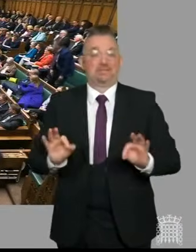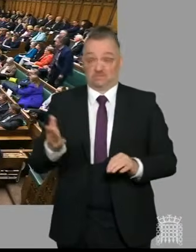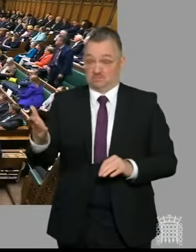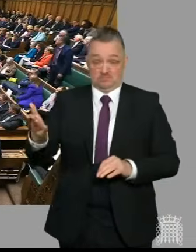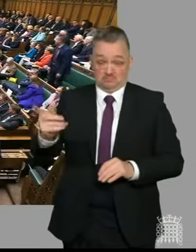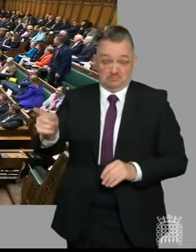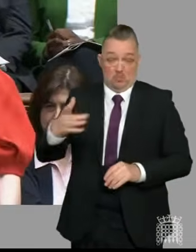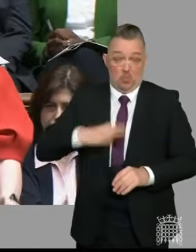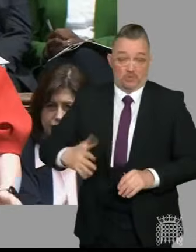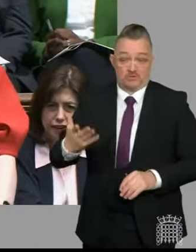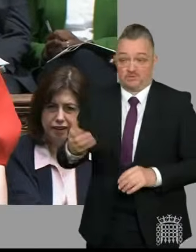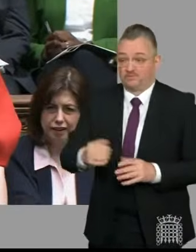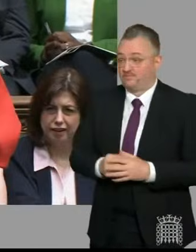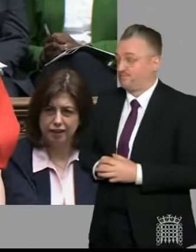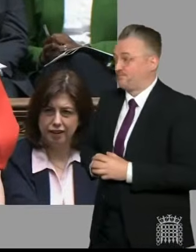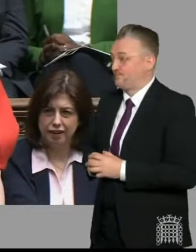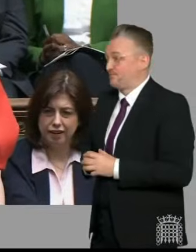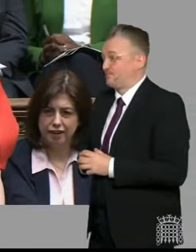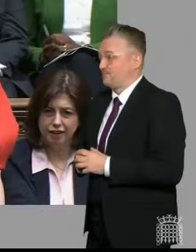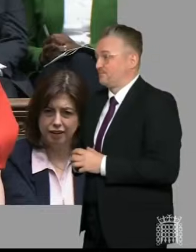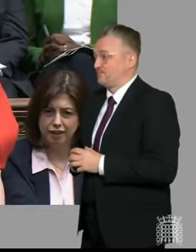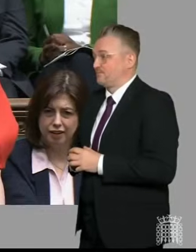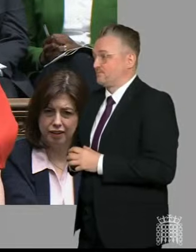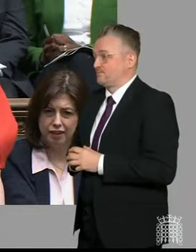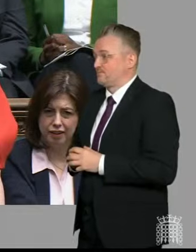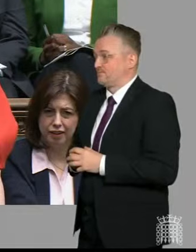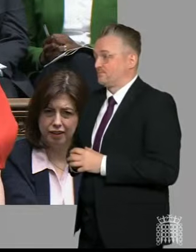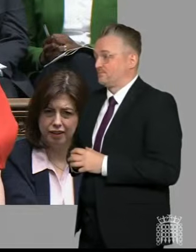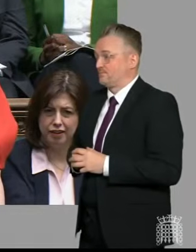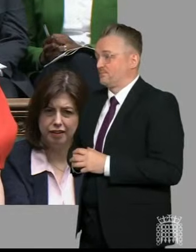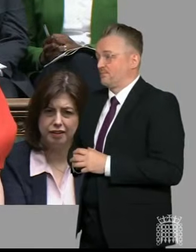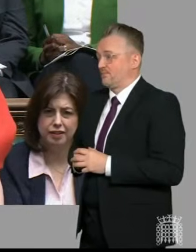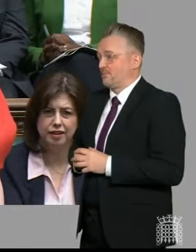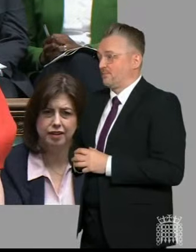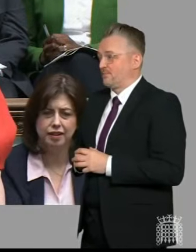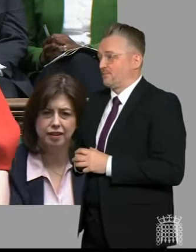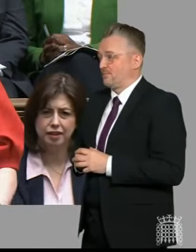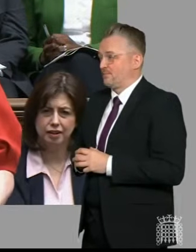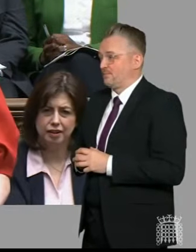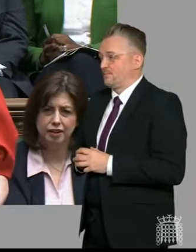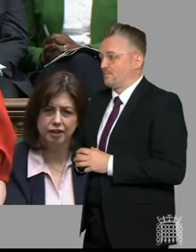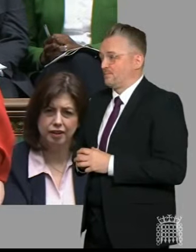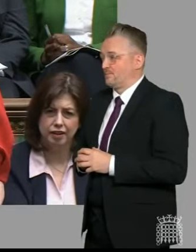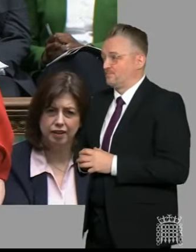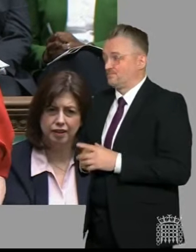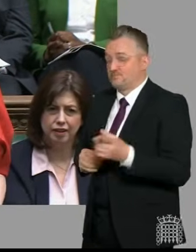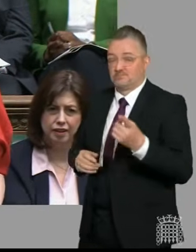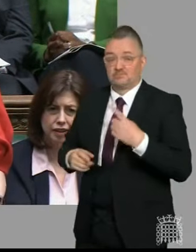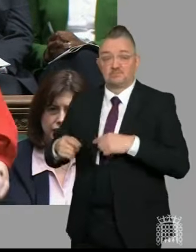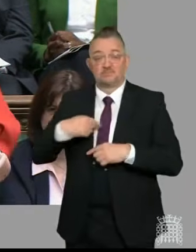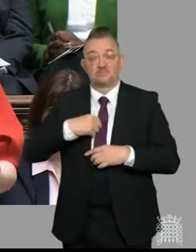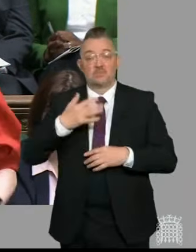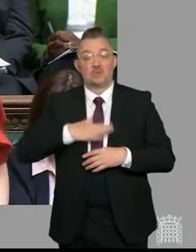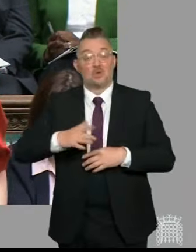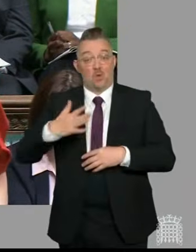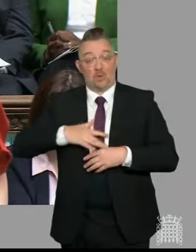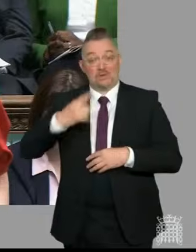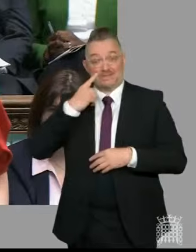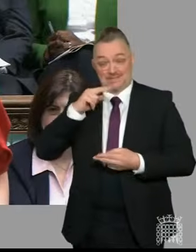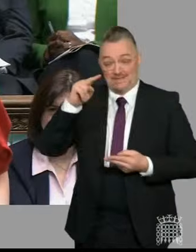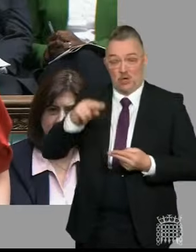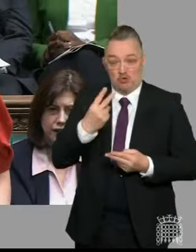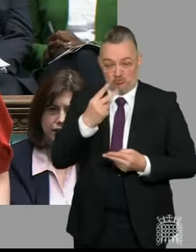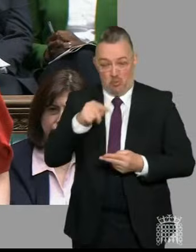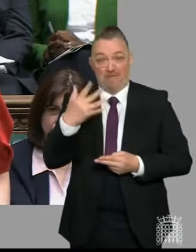Mr Speaker, defence, we all want to see 2.5%. The difference is that we haven't cut